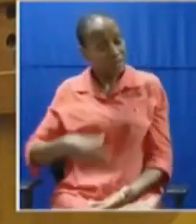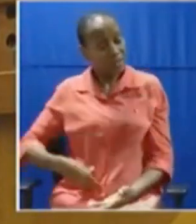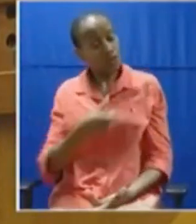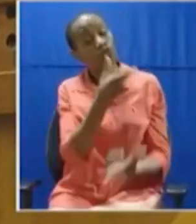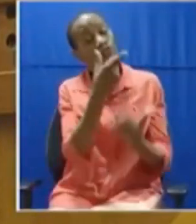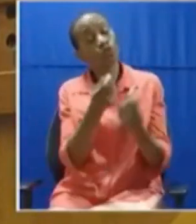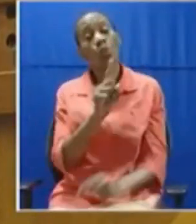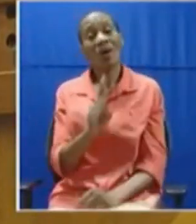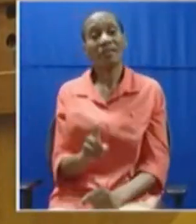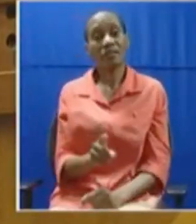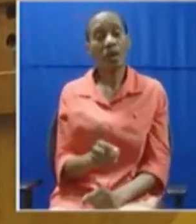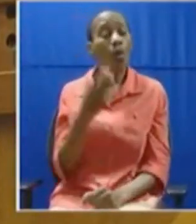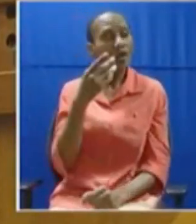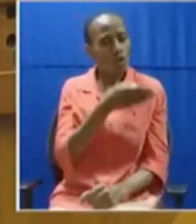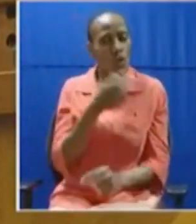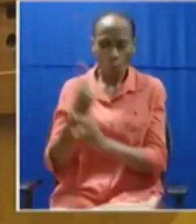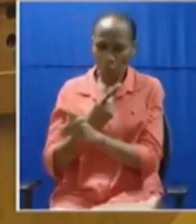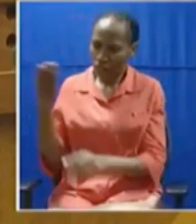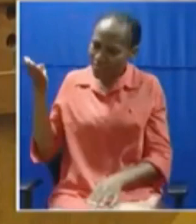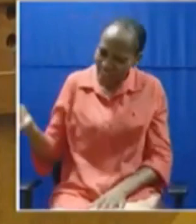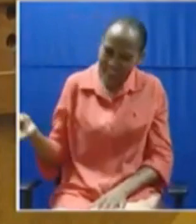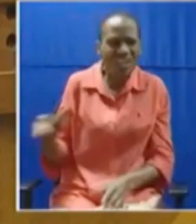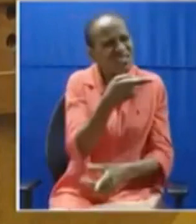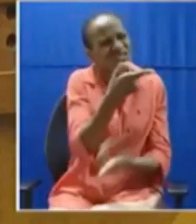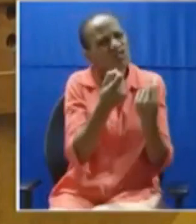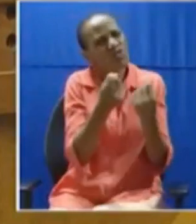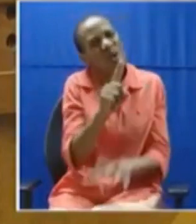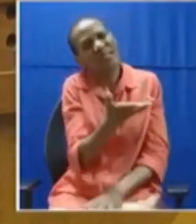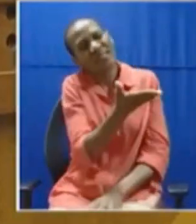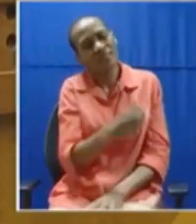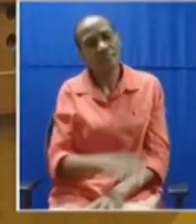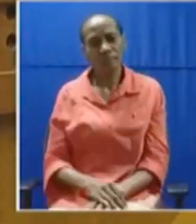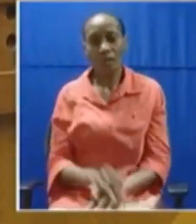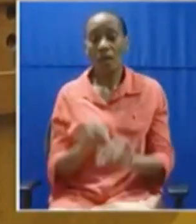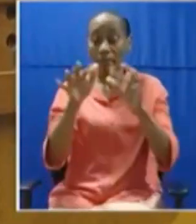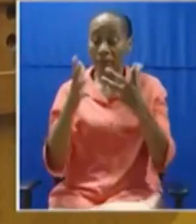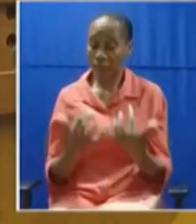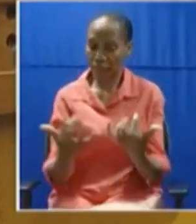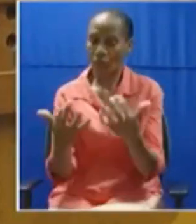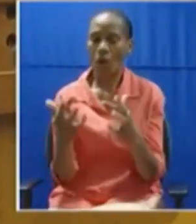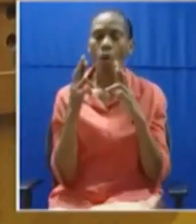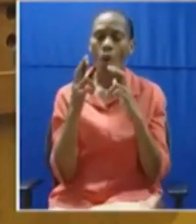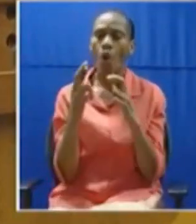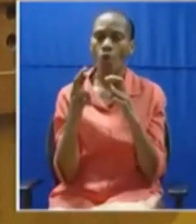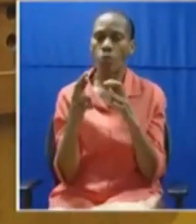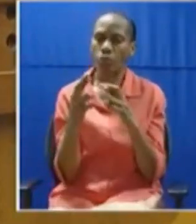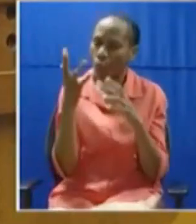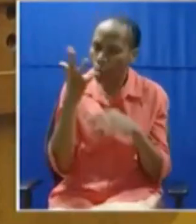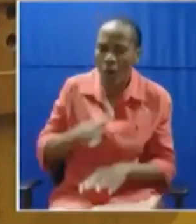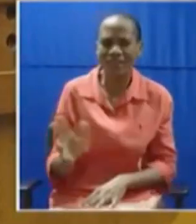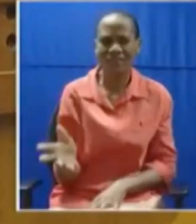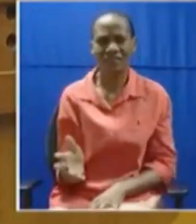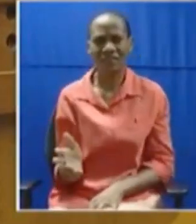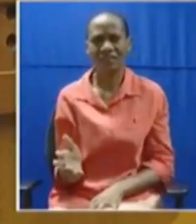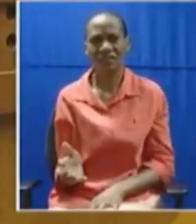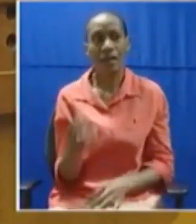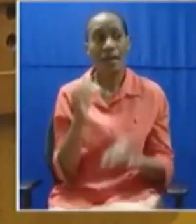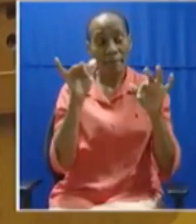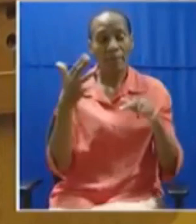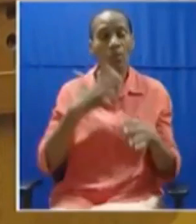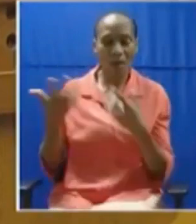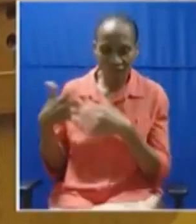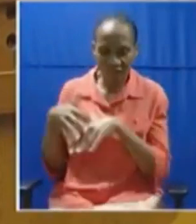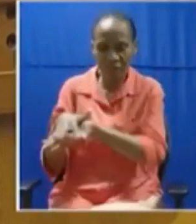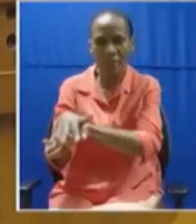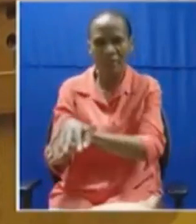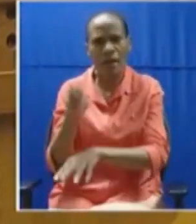you were there all the time? If voters are looking for real hope in action, they need only look to the